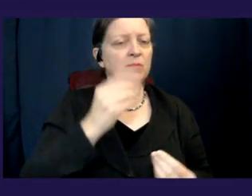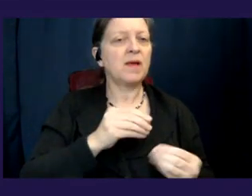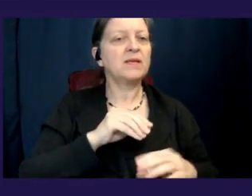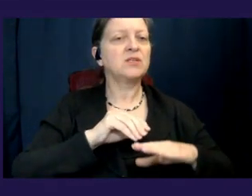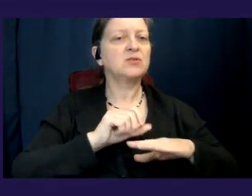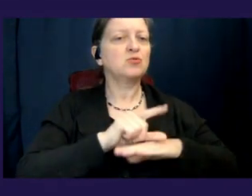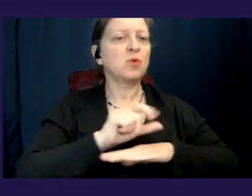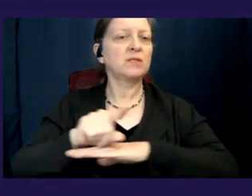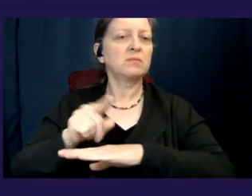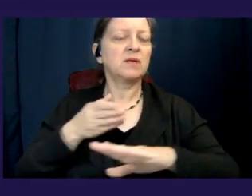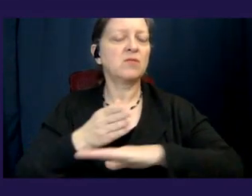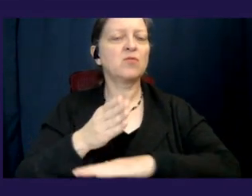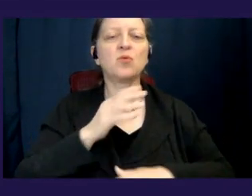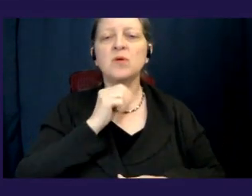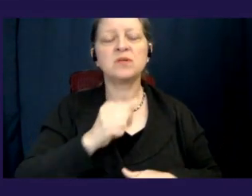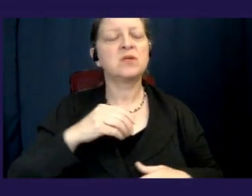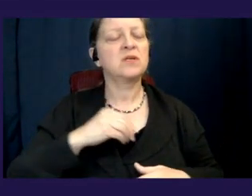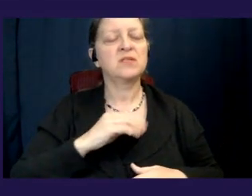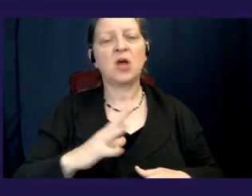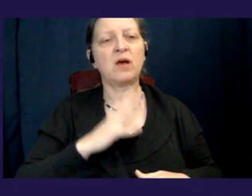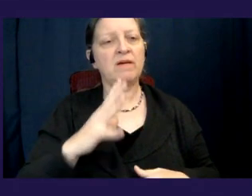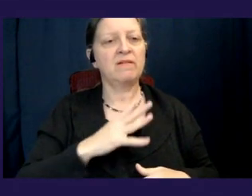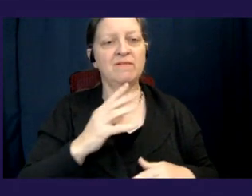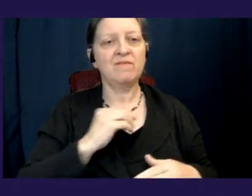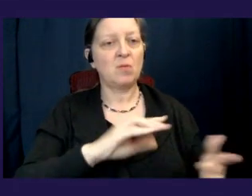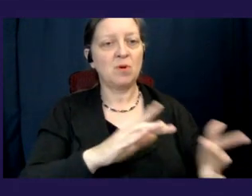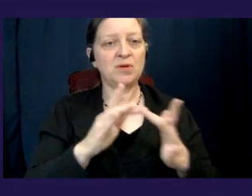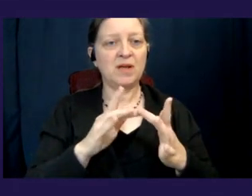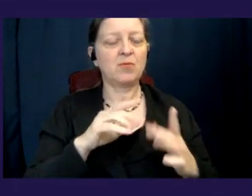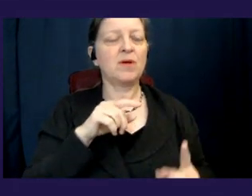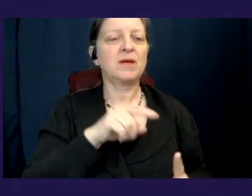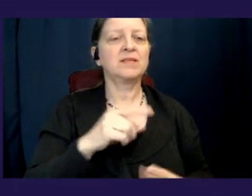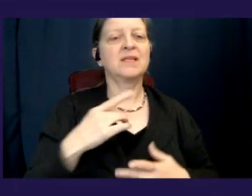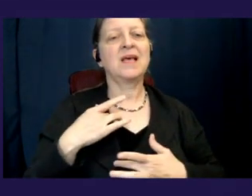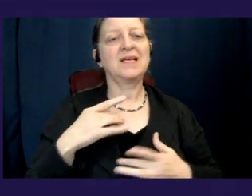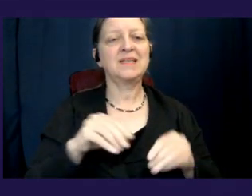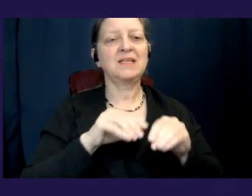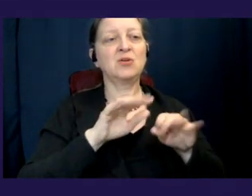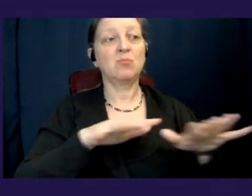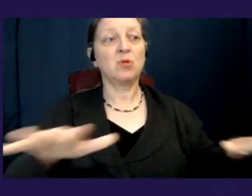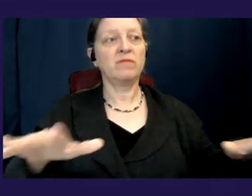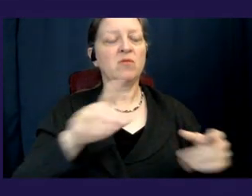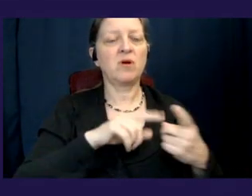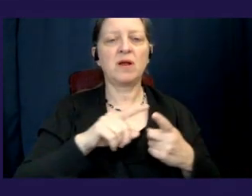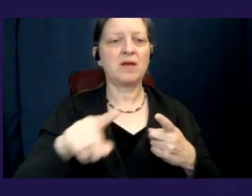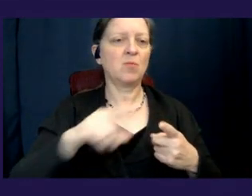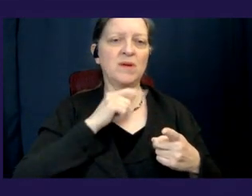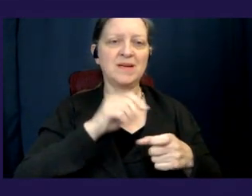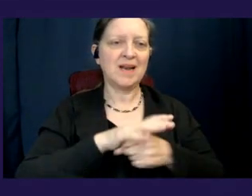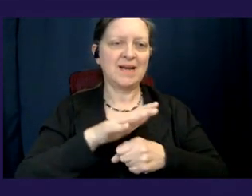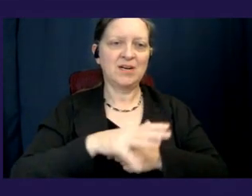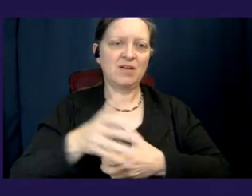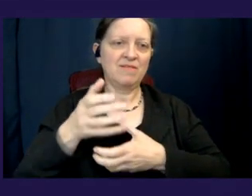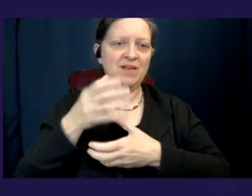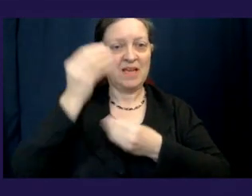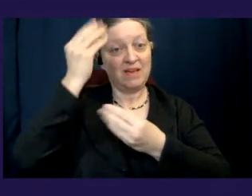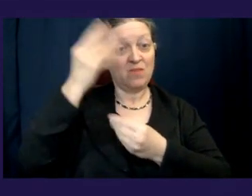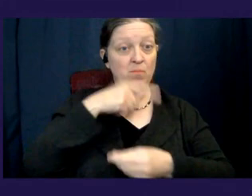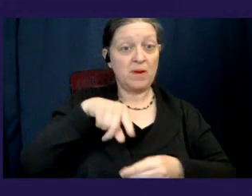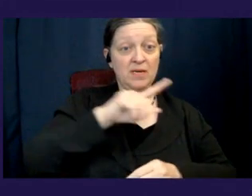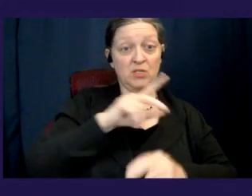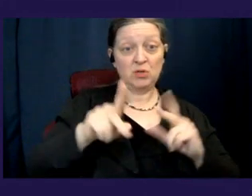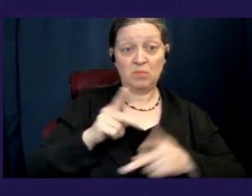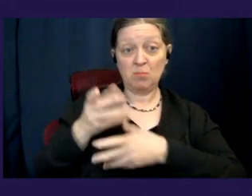in situations where there's a lack of trusted official information. They also can emerge as a byproduct of a natural